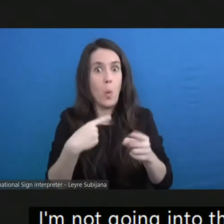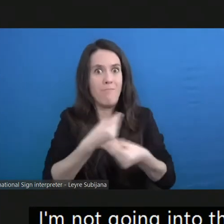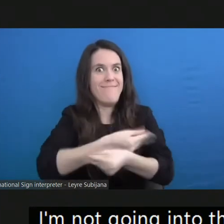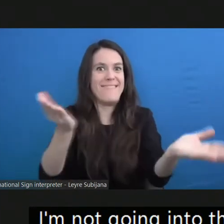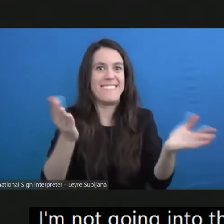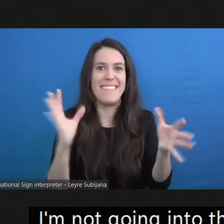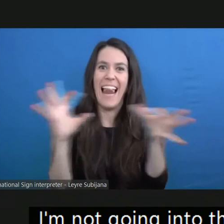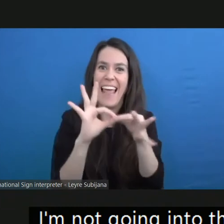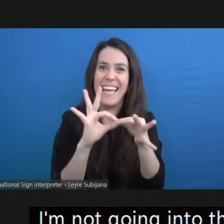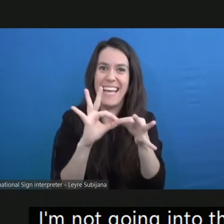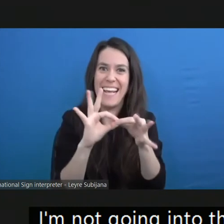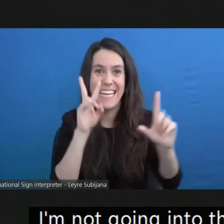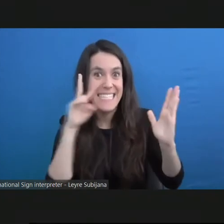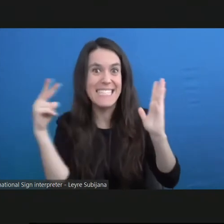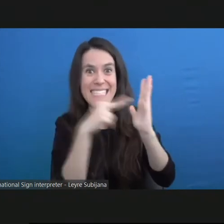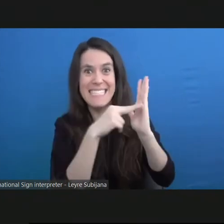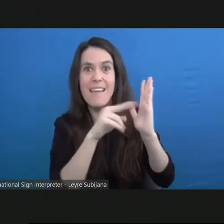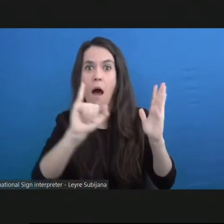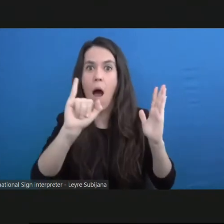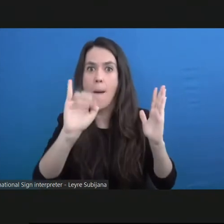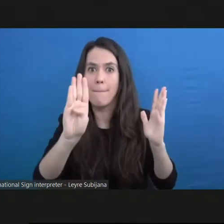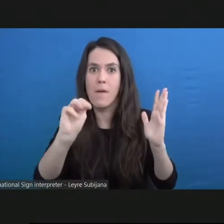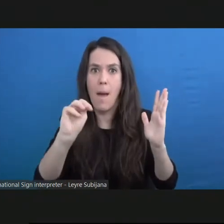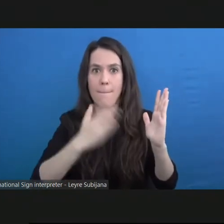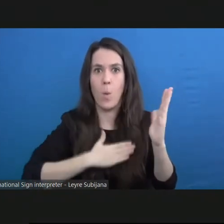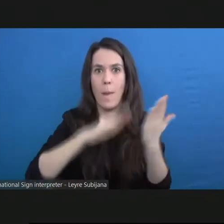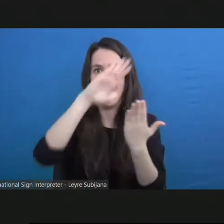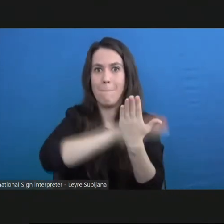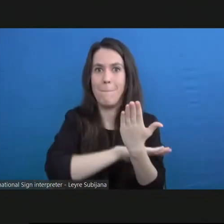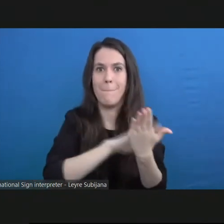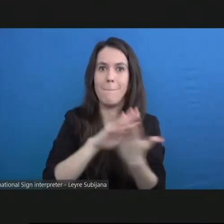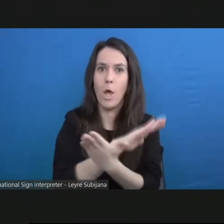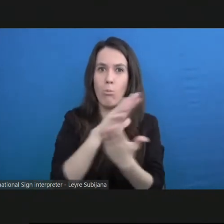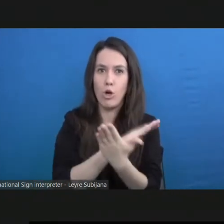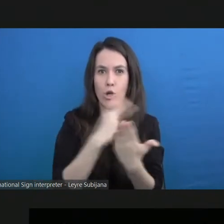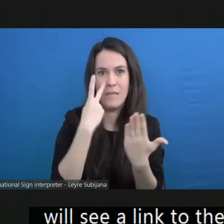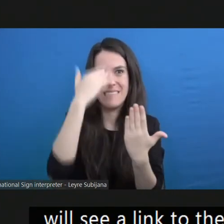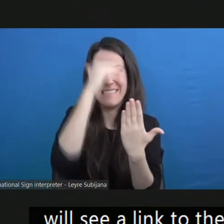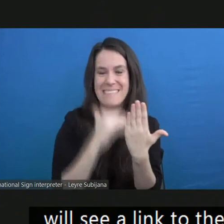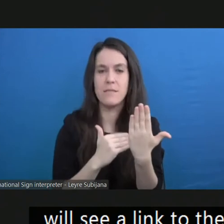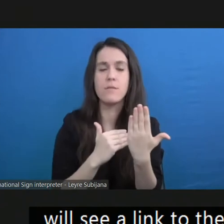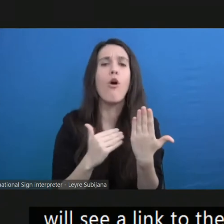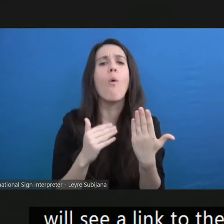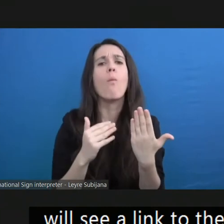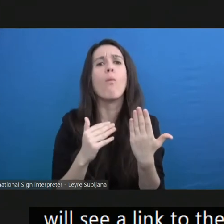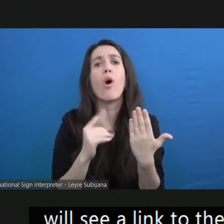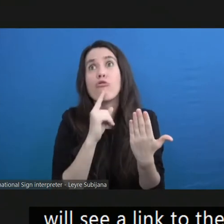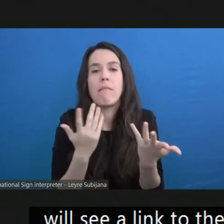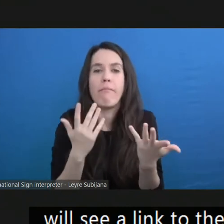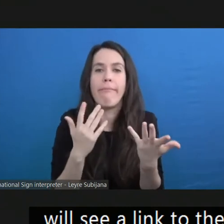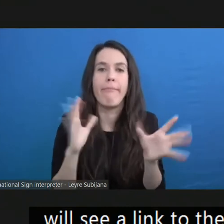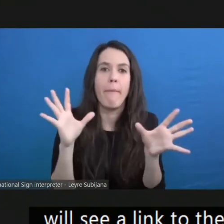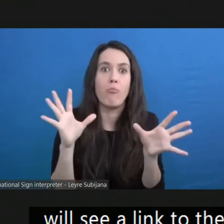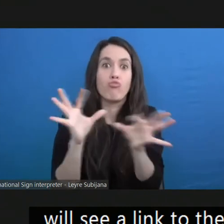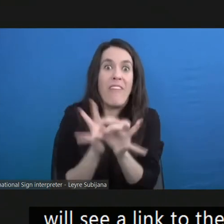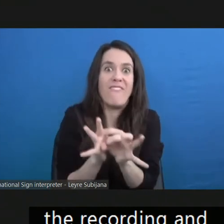the IBM paper as part of this recording of this session. But in a nutshell, these six